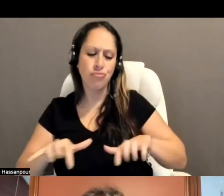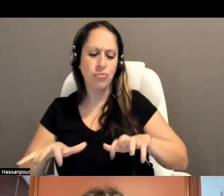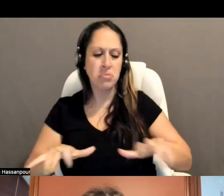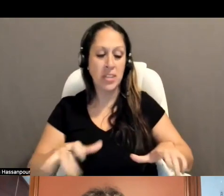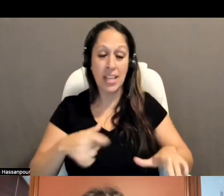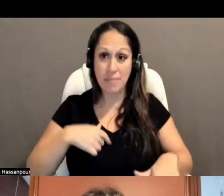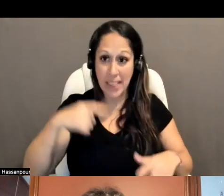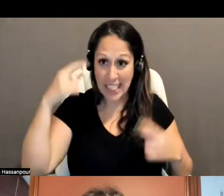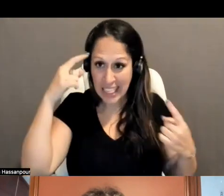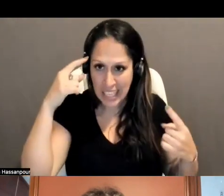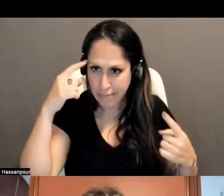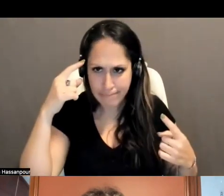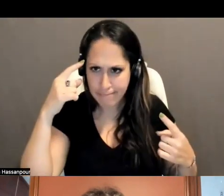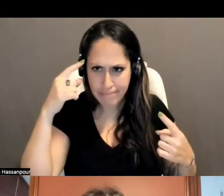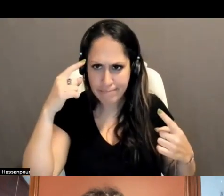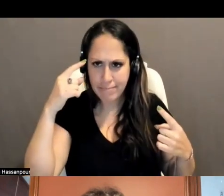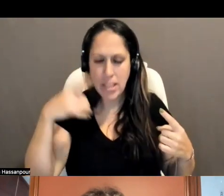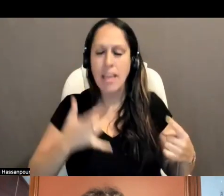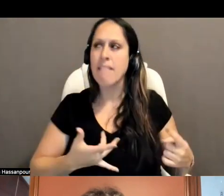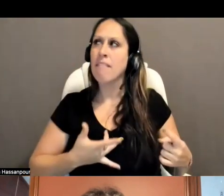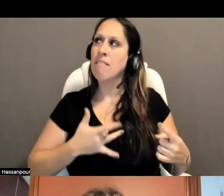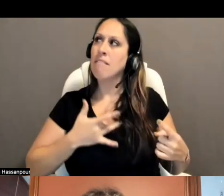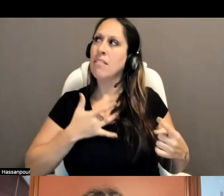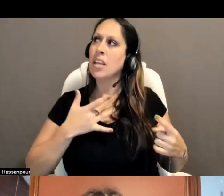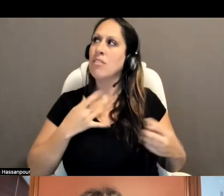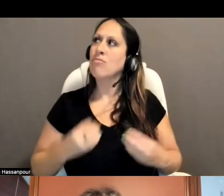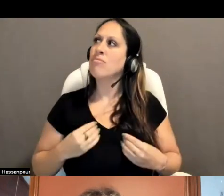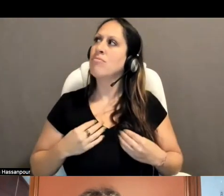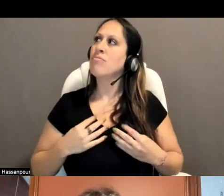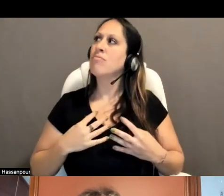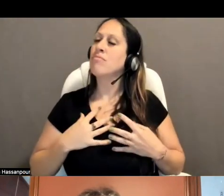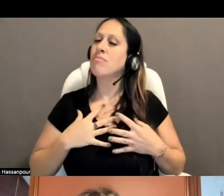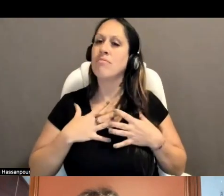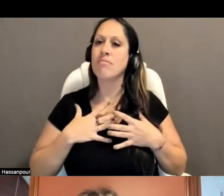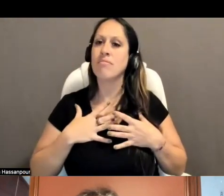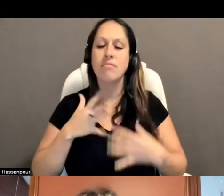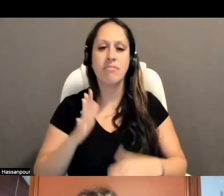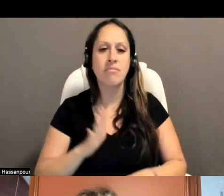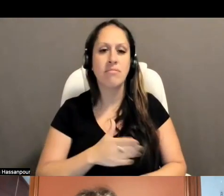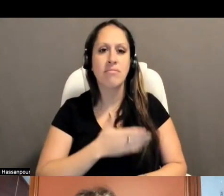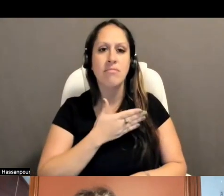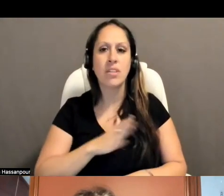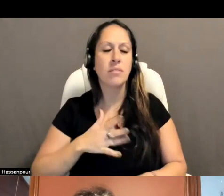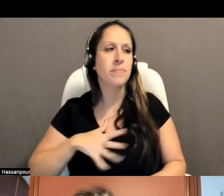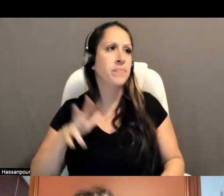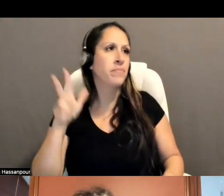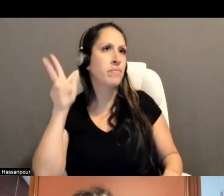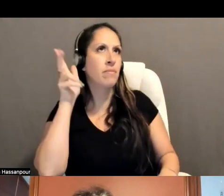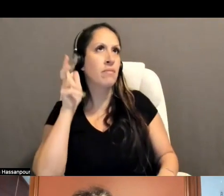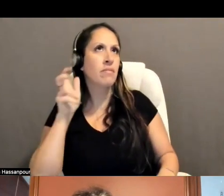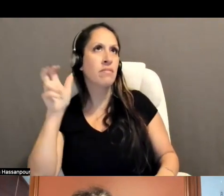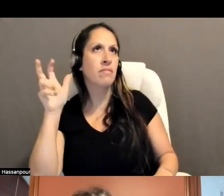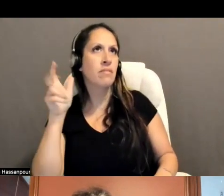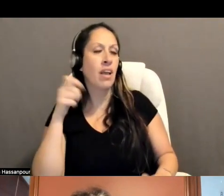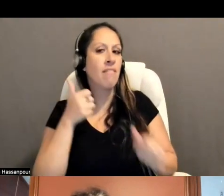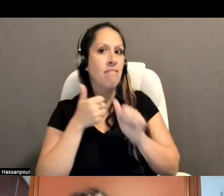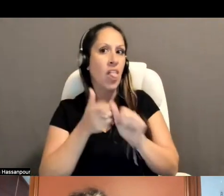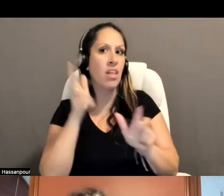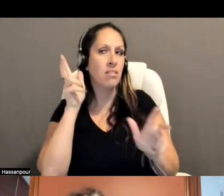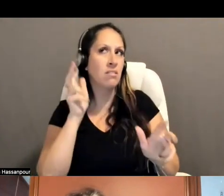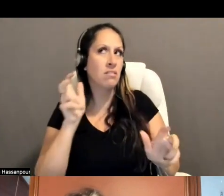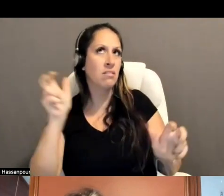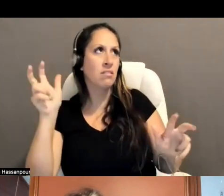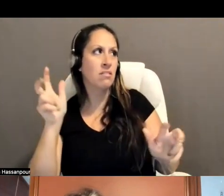thinking, so to speak. I'm feeling the music. And my ear is kind of guiding me,